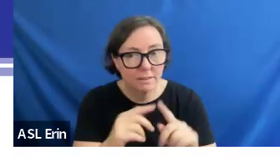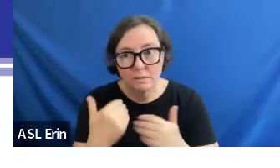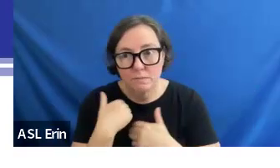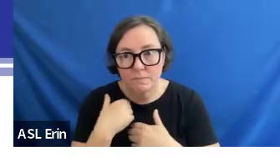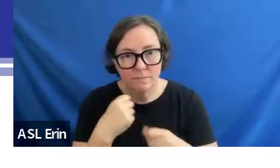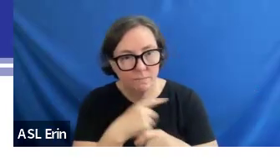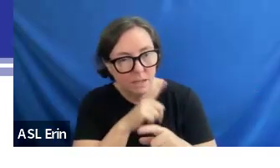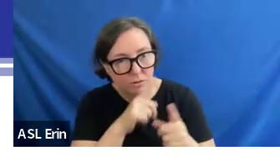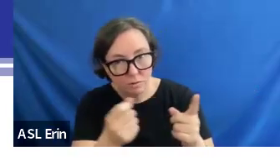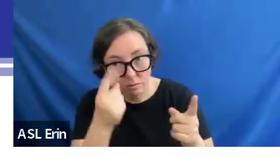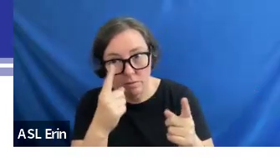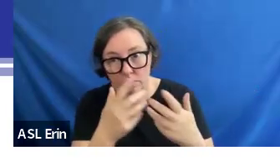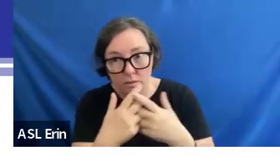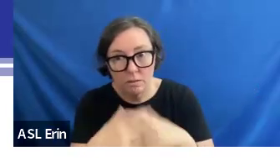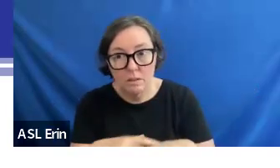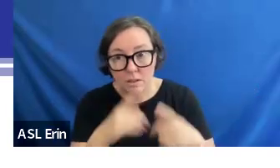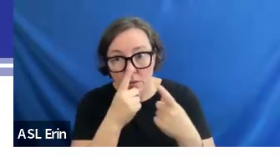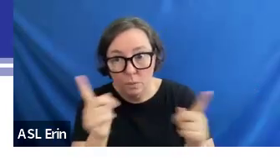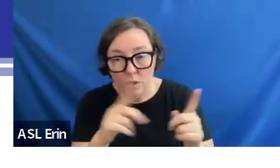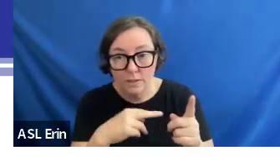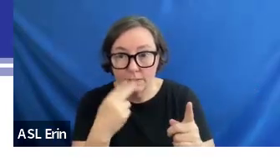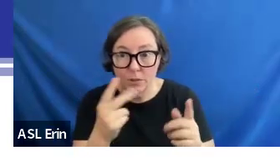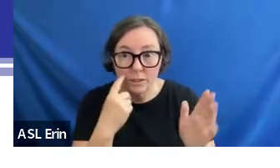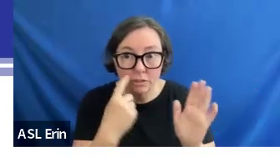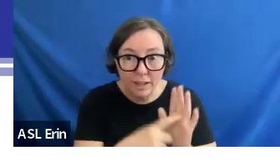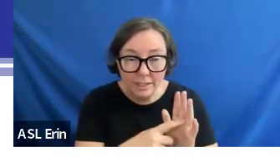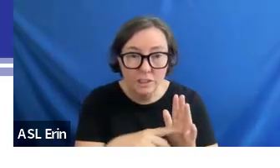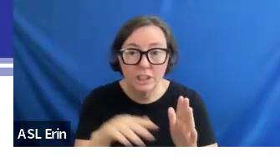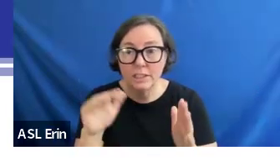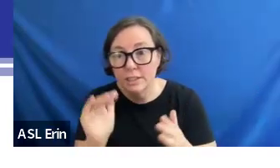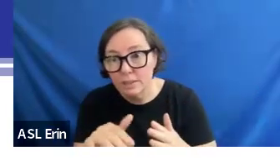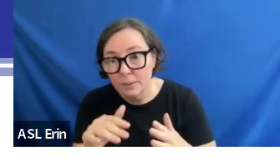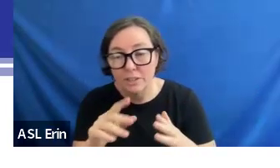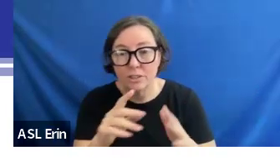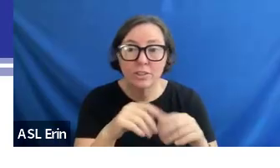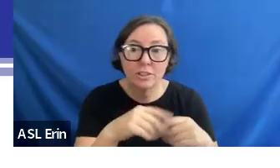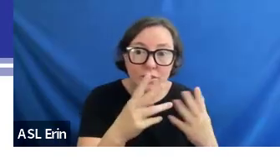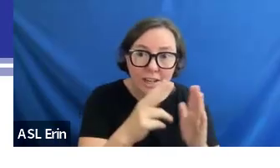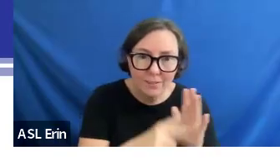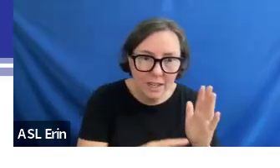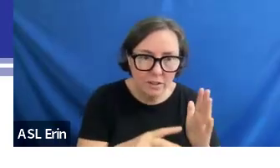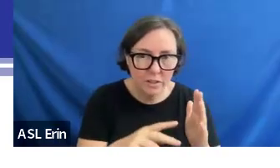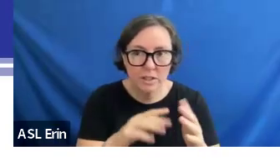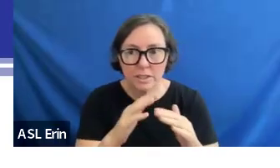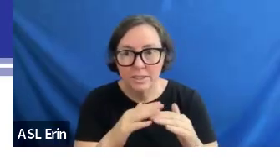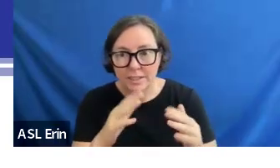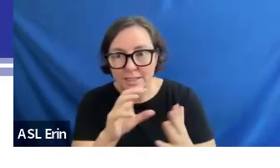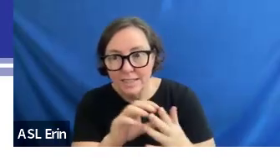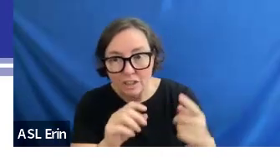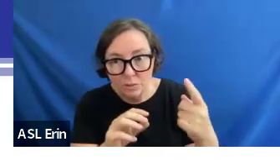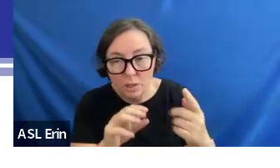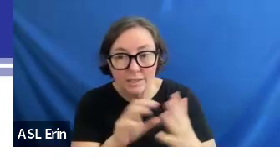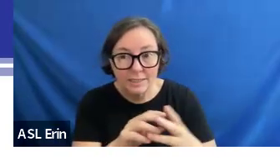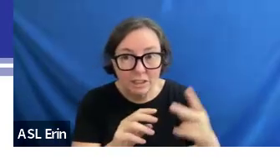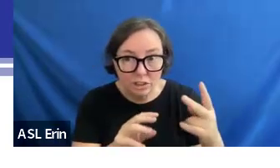we need to make sure that we're testing, we're looking for those labels. Is that section 1, 2, your choices? Are they accessible?